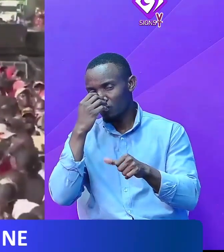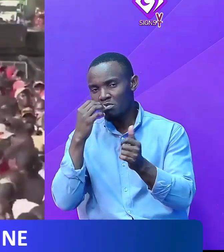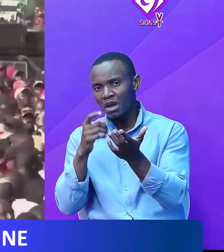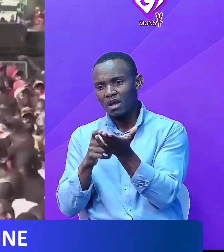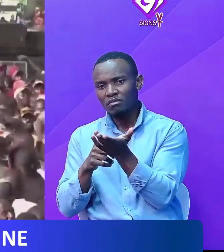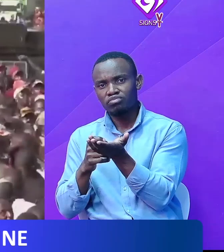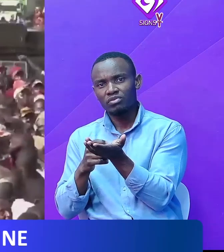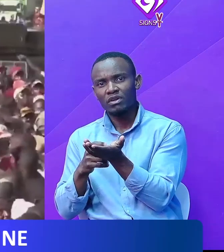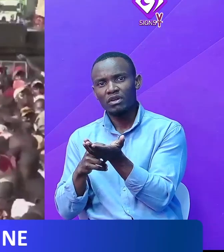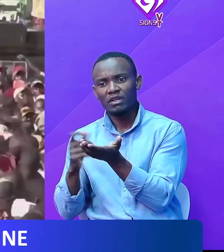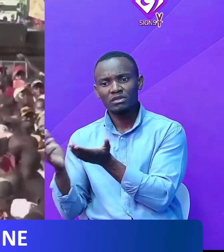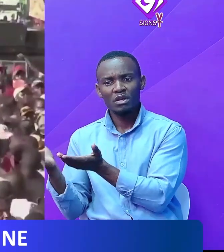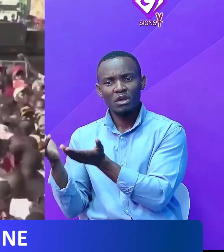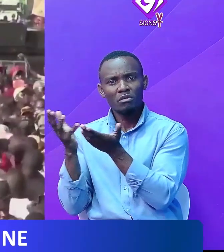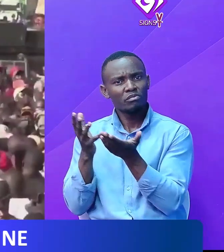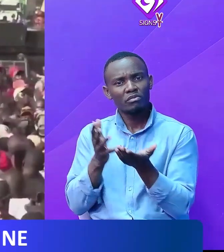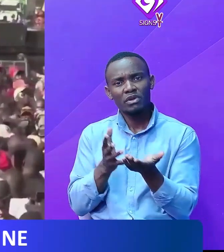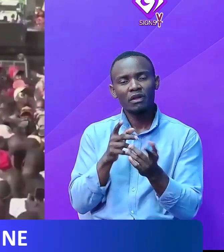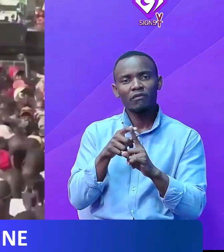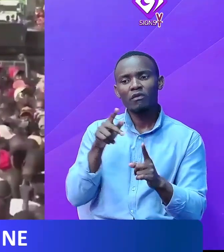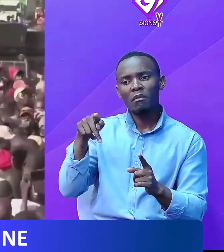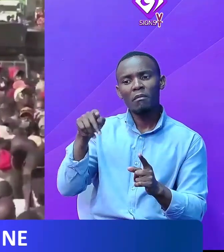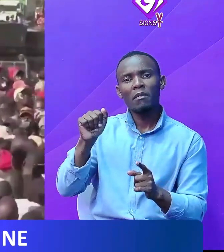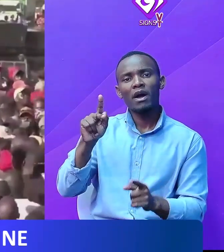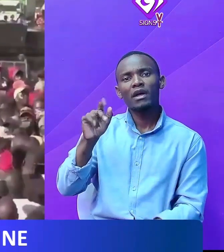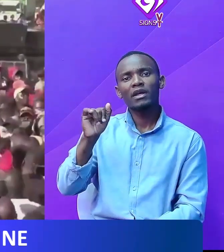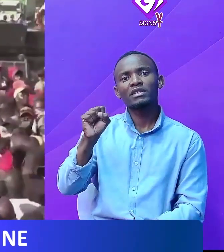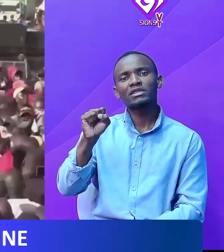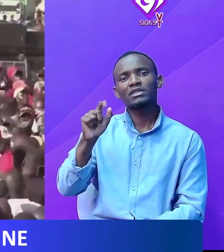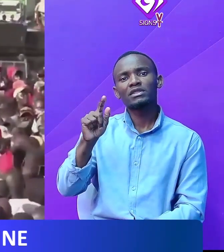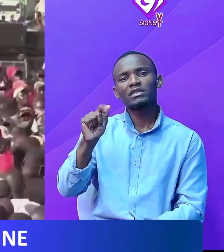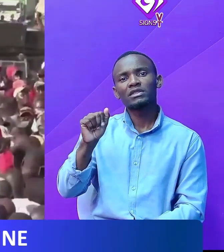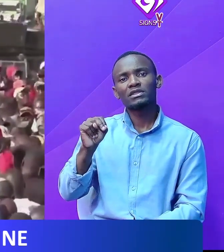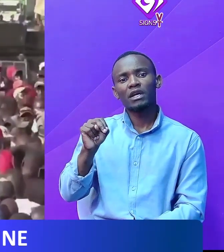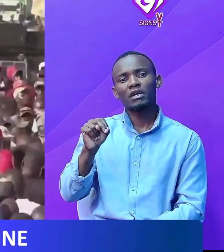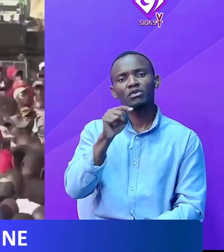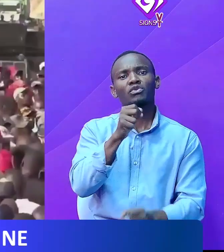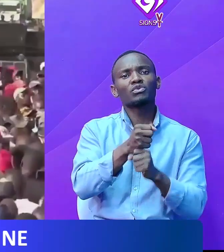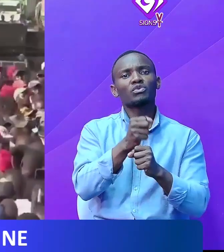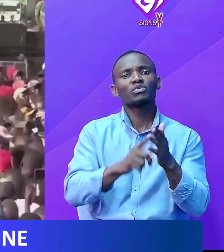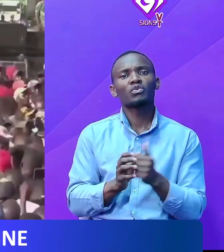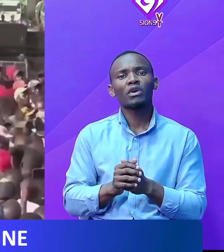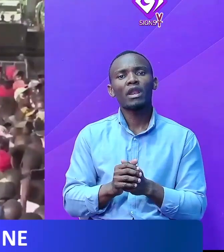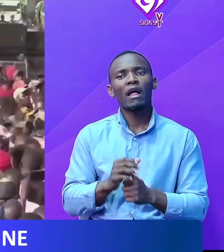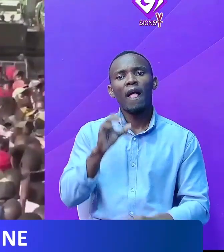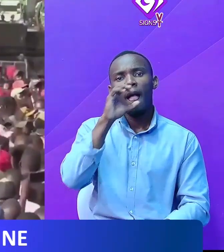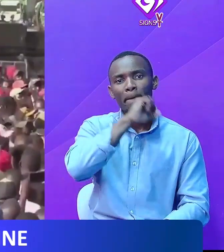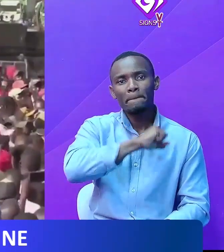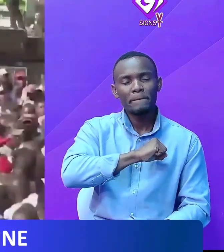Moya waumie, ulikosa wakina mama hata 300 wakuje kwa barabara wapige kelele Kasongo aone